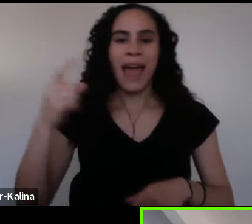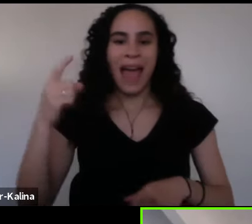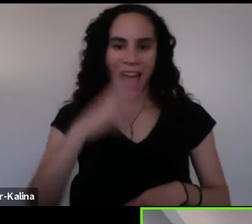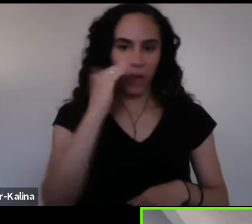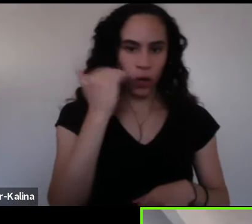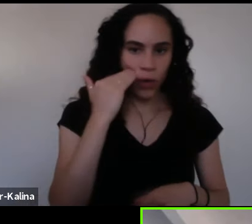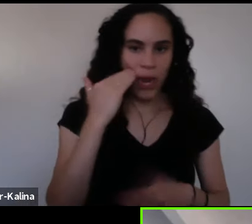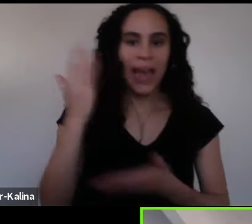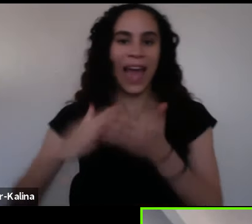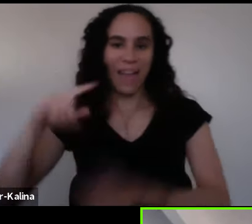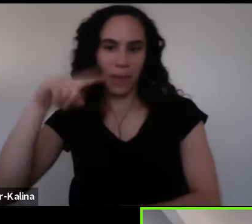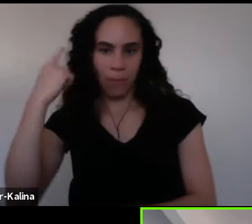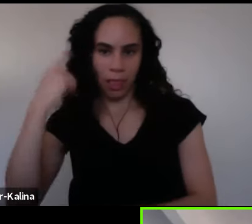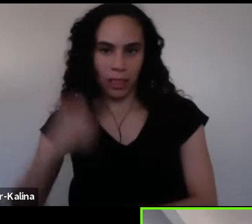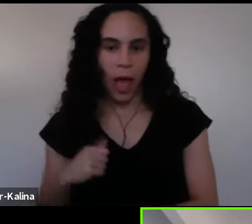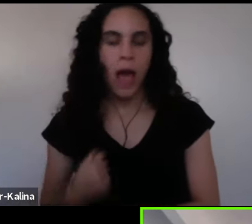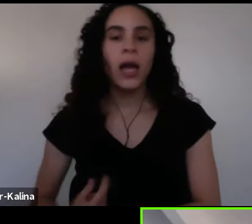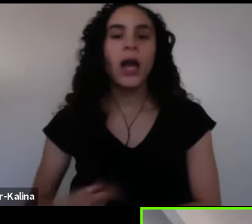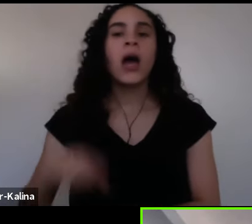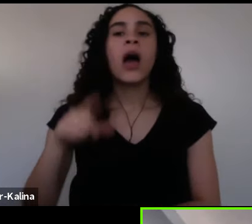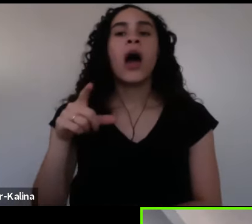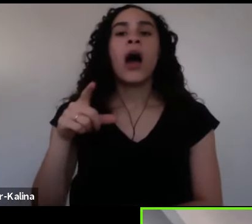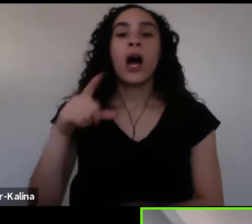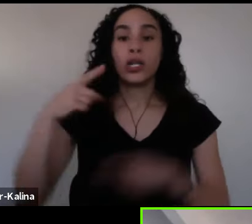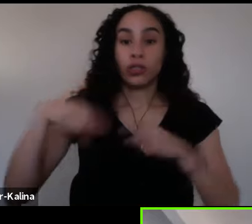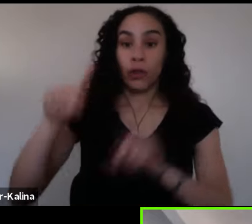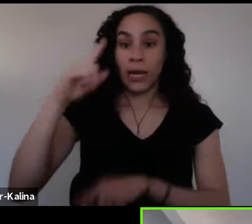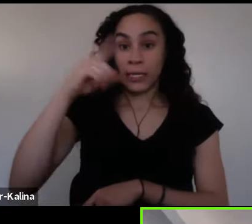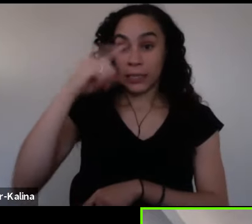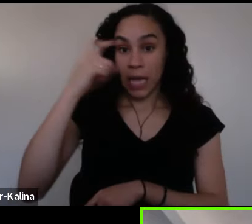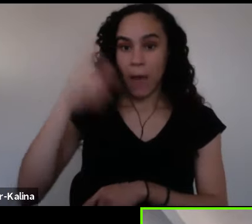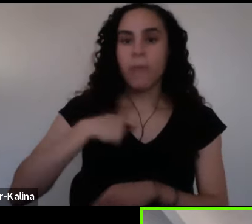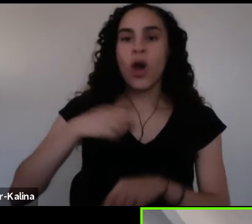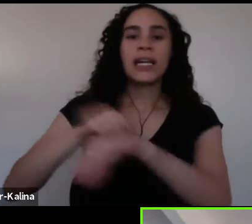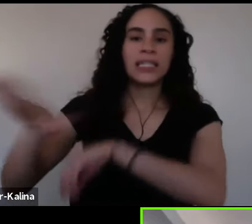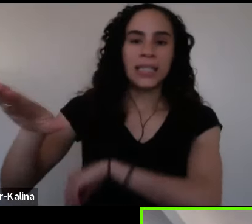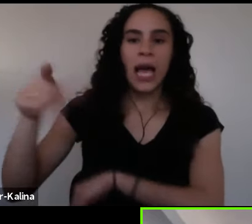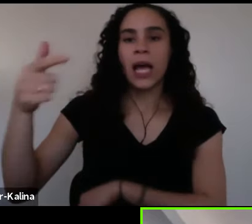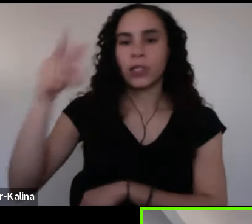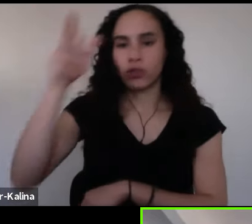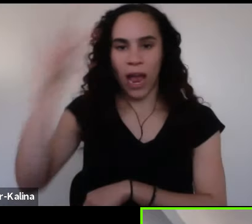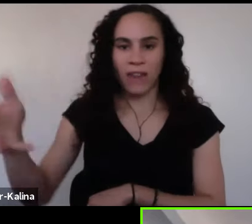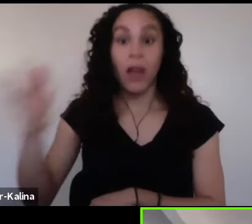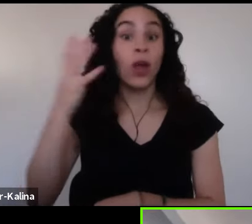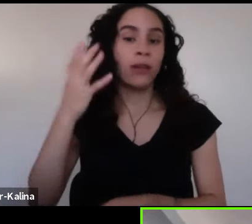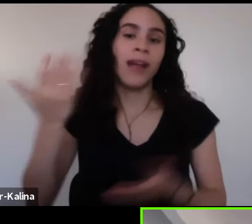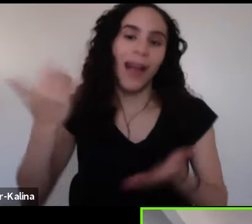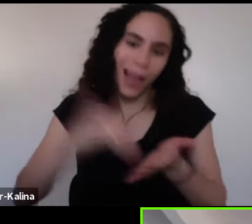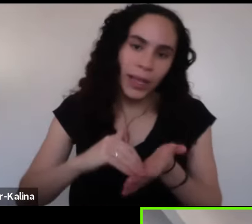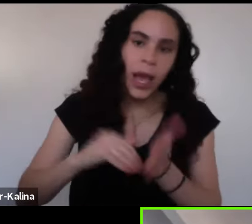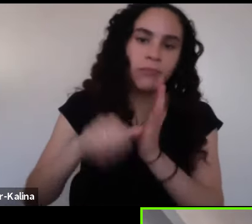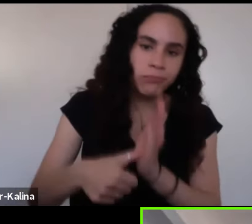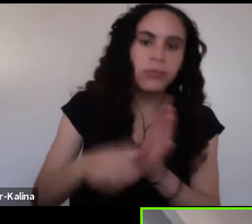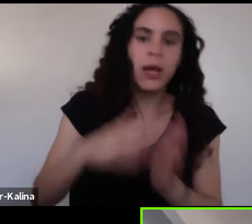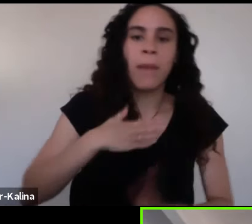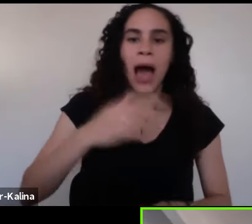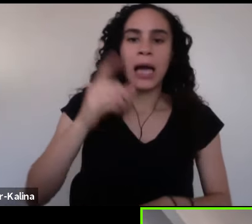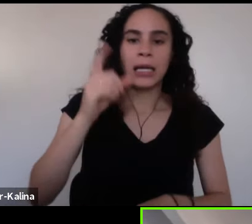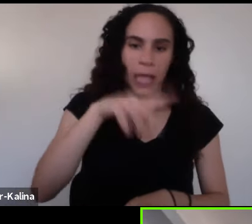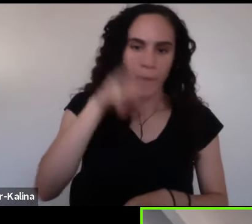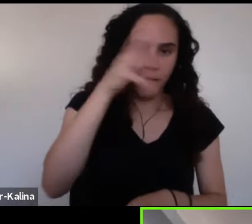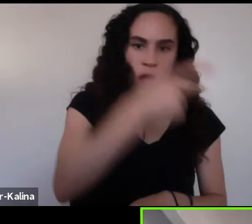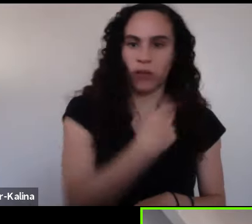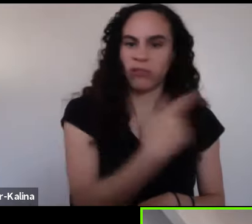And then during the summers, I was sent to my grandfather, again, because my stepfather and I didn't get along. And I would hang out